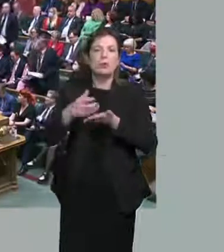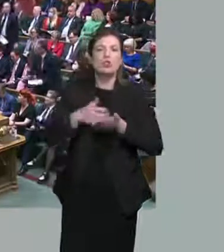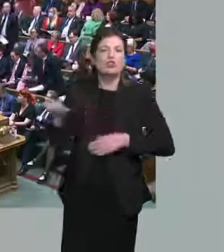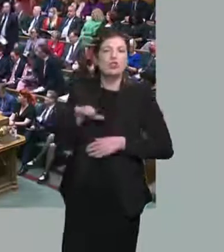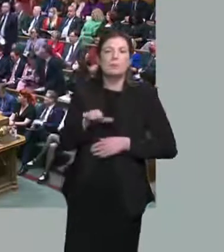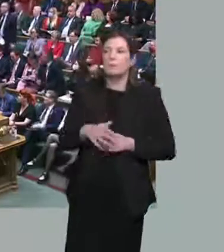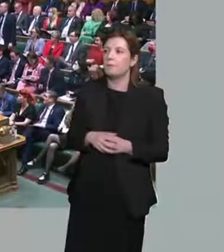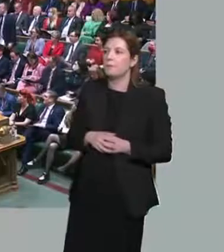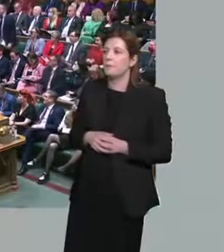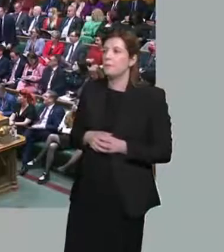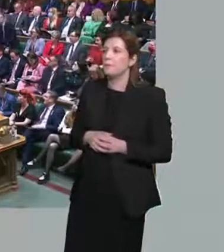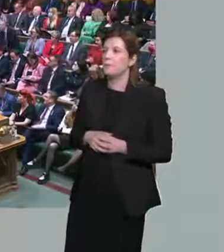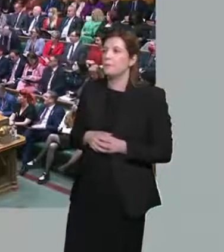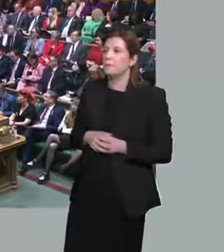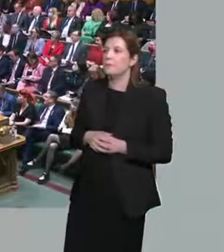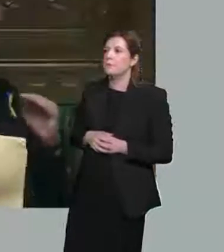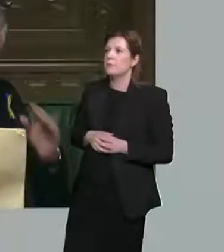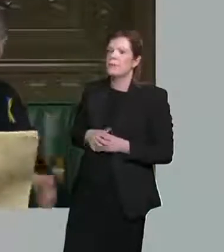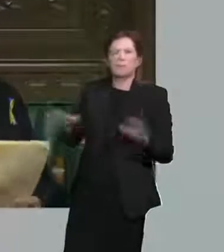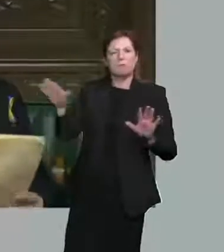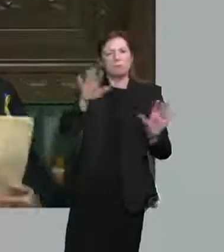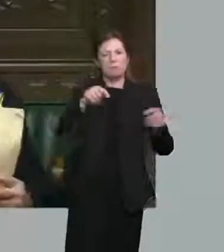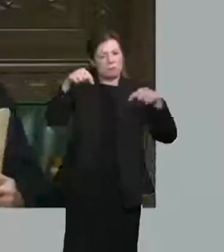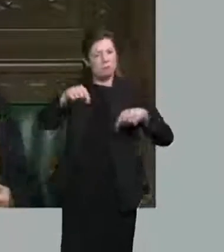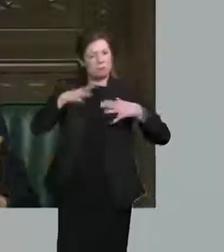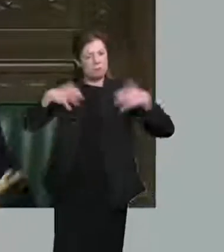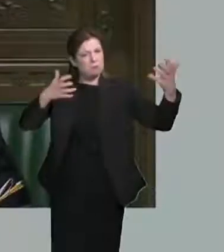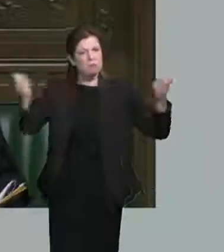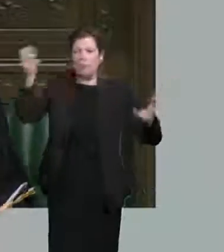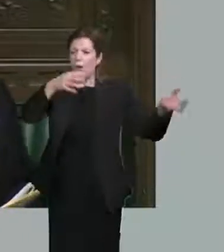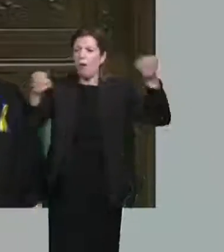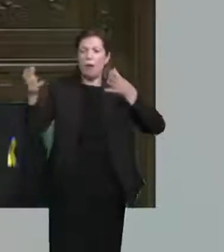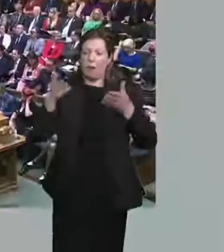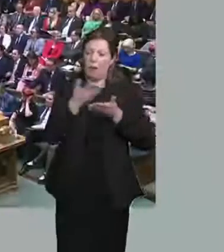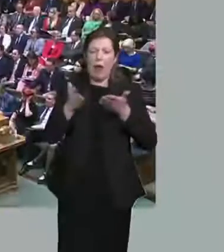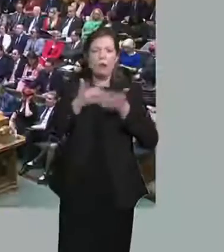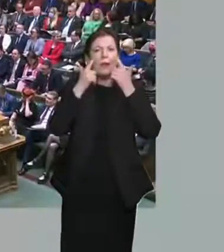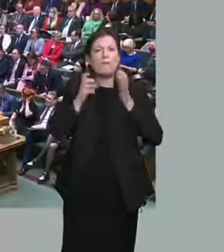we need to use more moderate and temperate language in this chamber. Prime Minister.